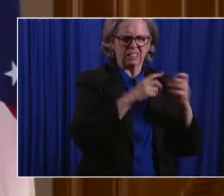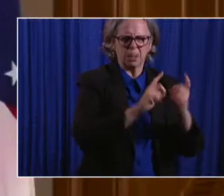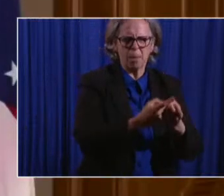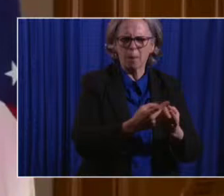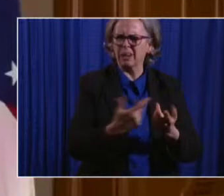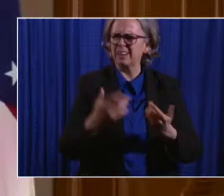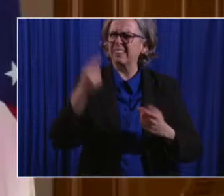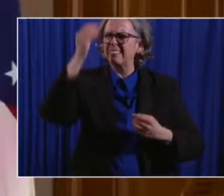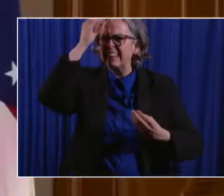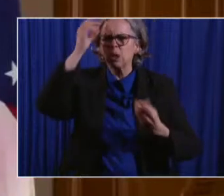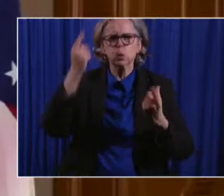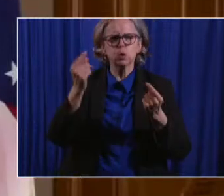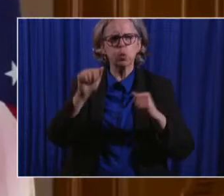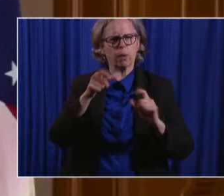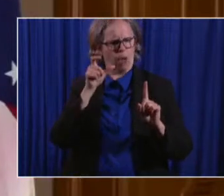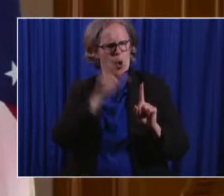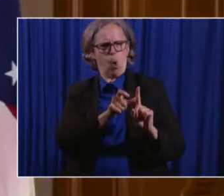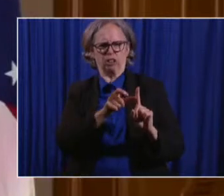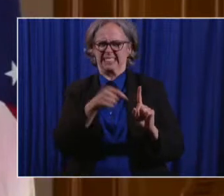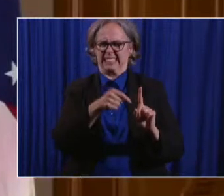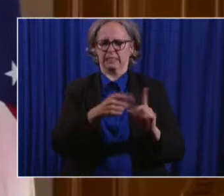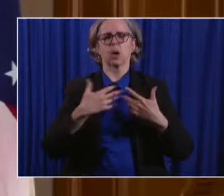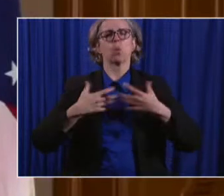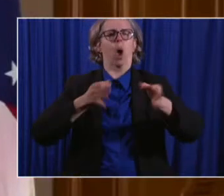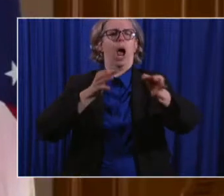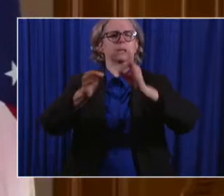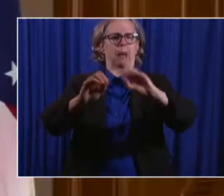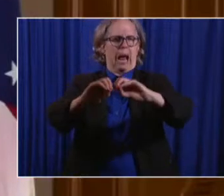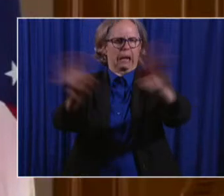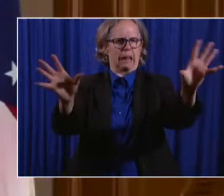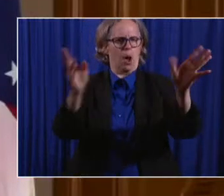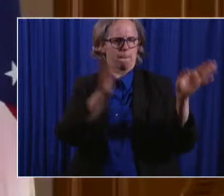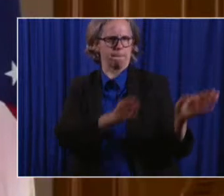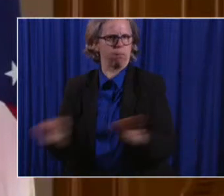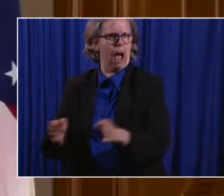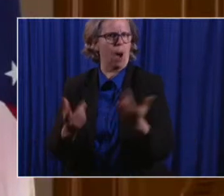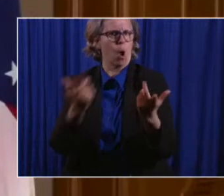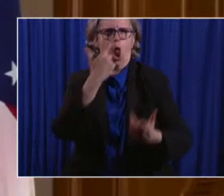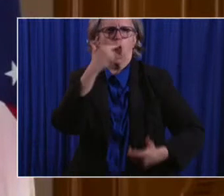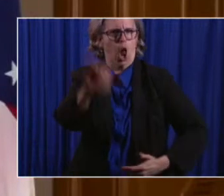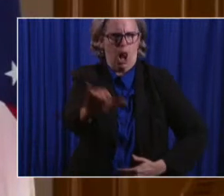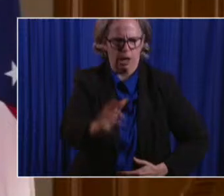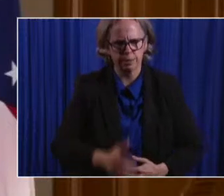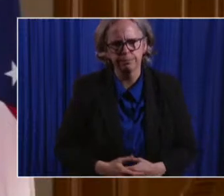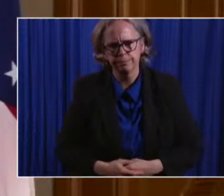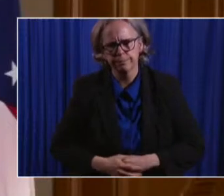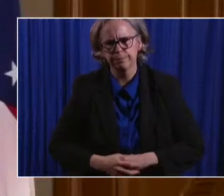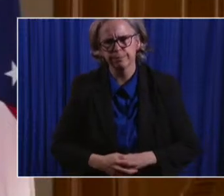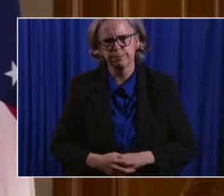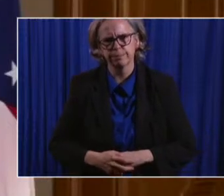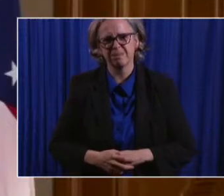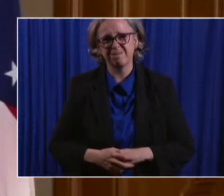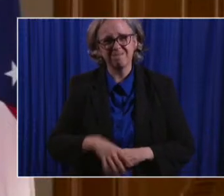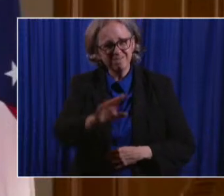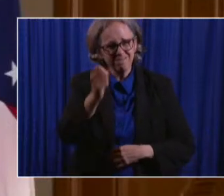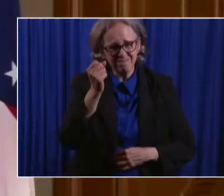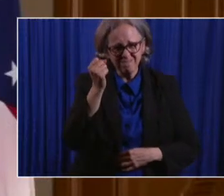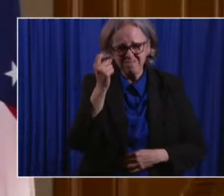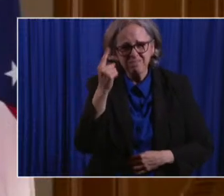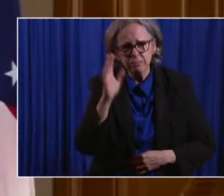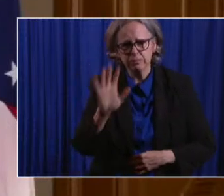clarify some information about this. When dealing with deadly communicable